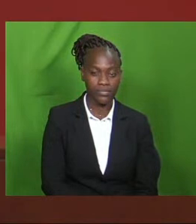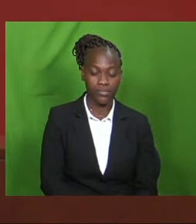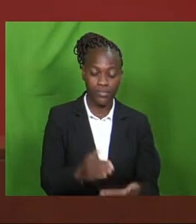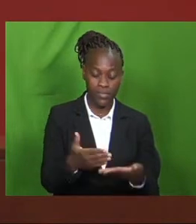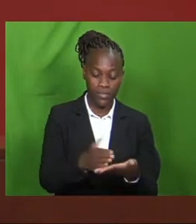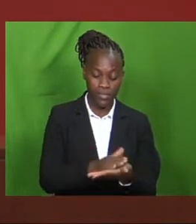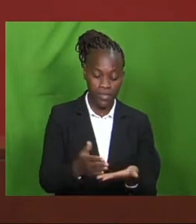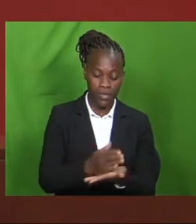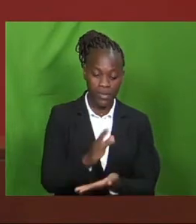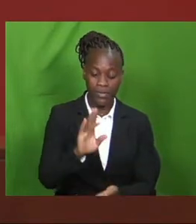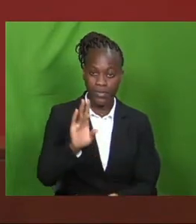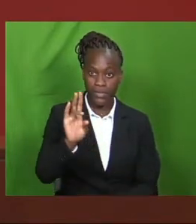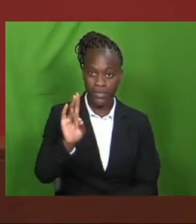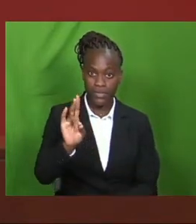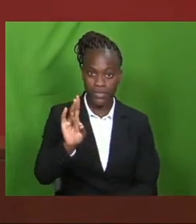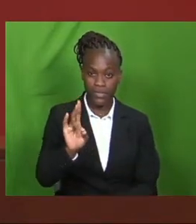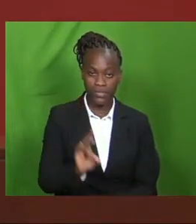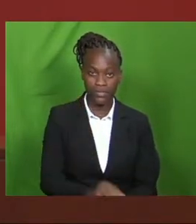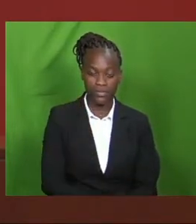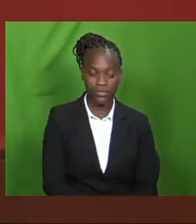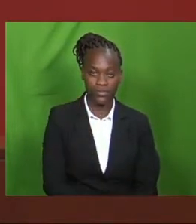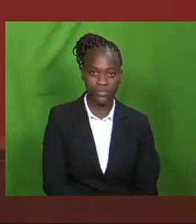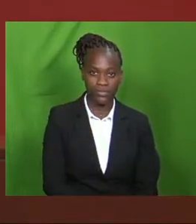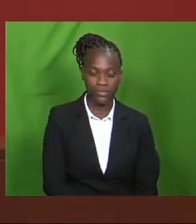page 7.